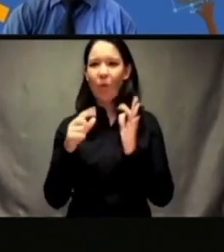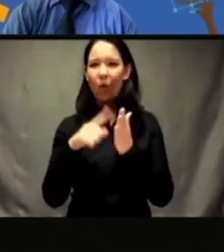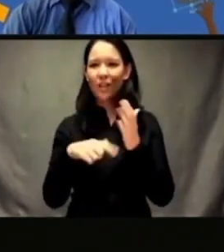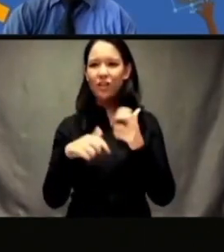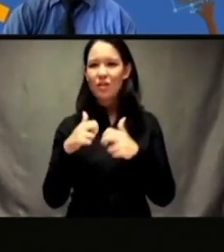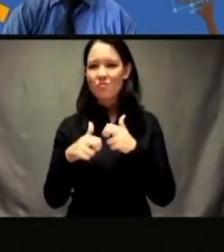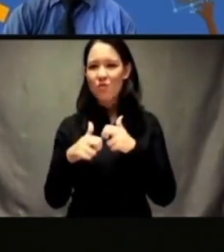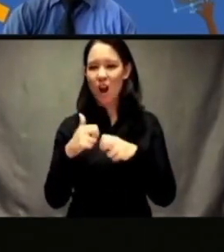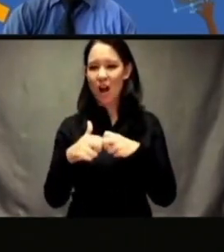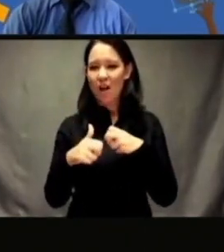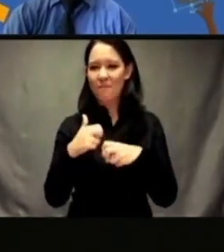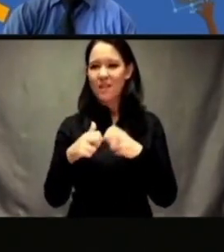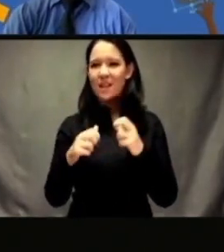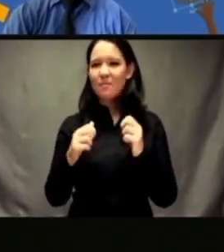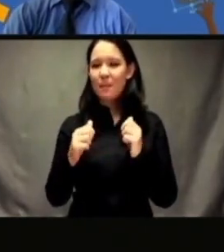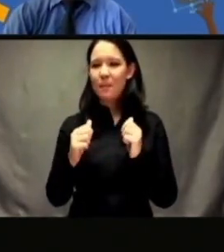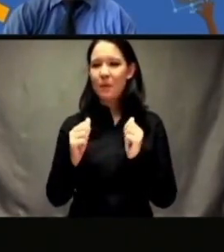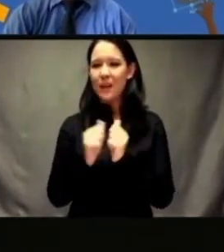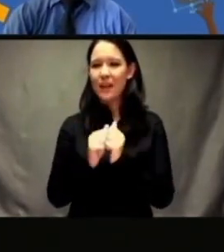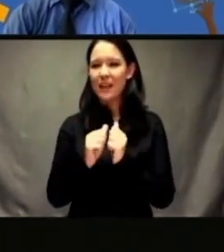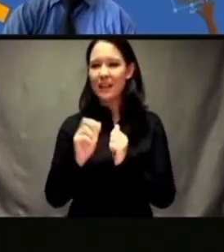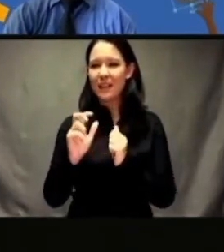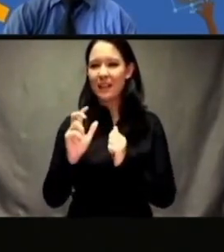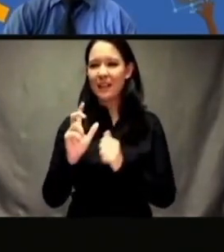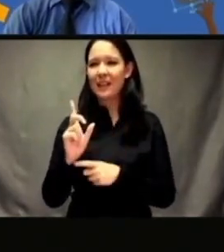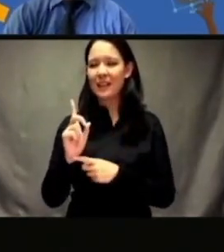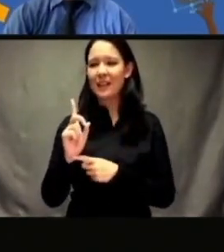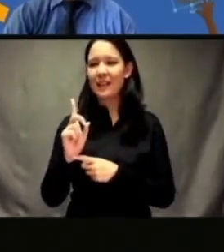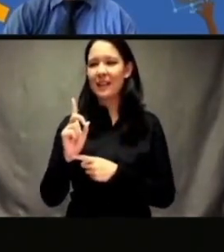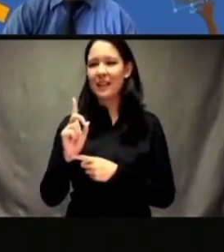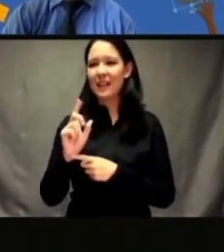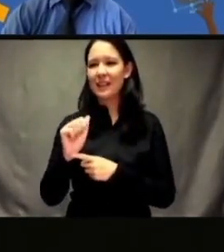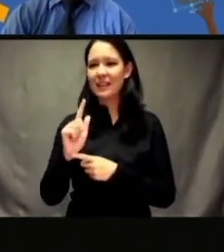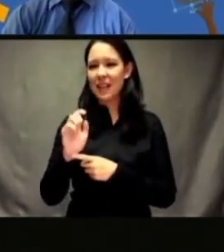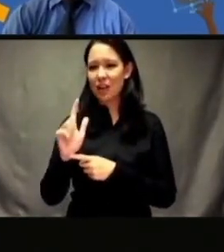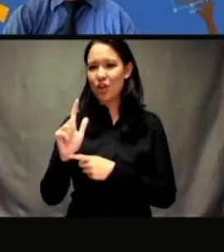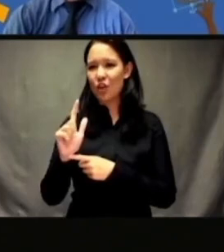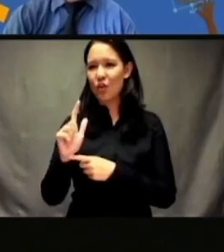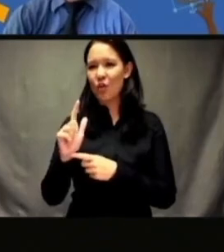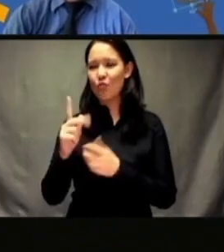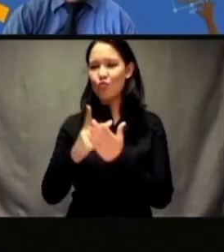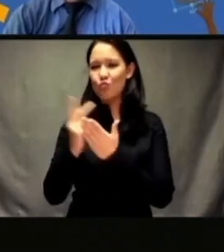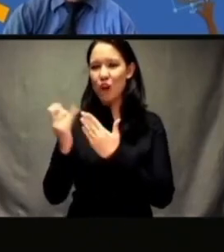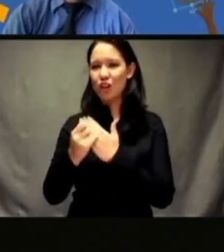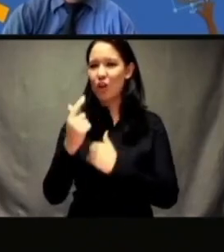the Daniel project with the red line. Thank you. It's in the chat. Thank you.